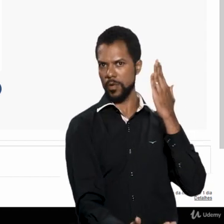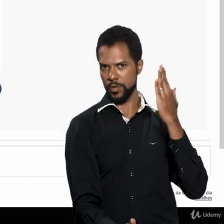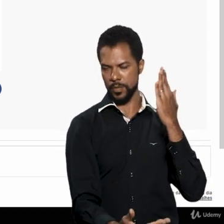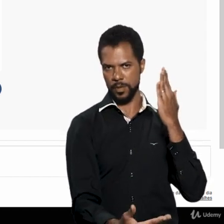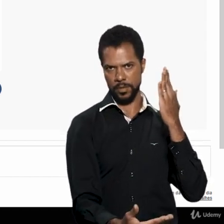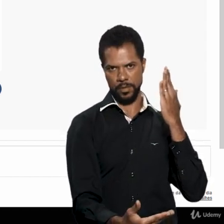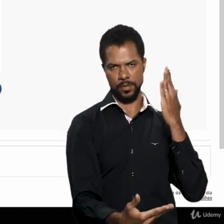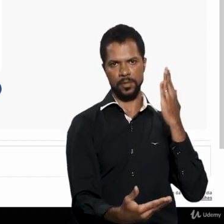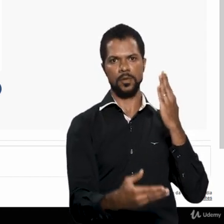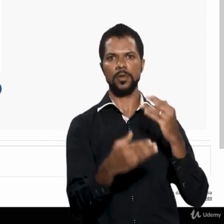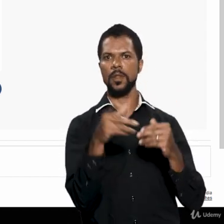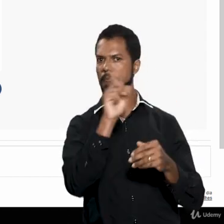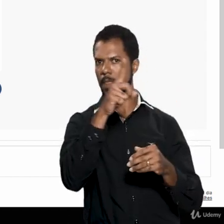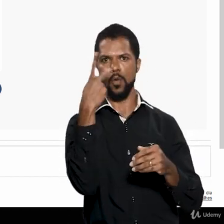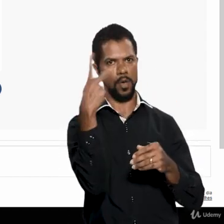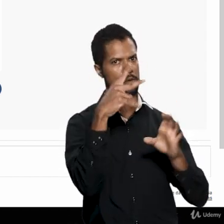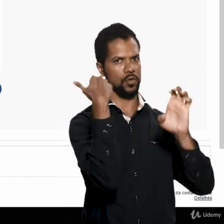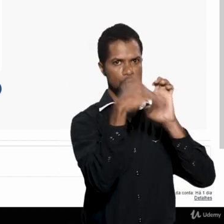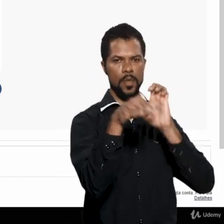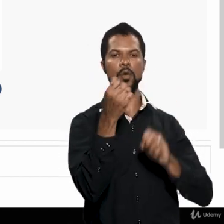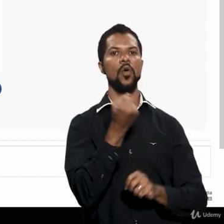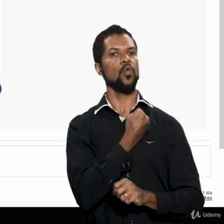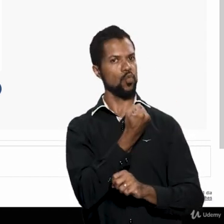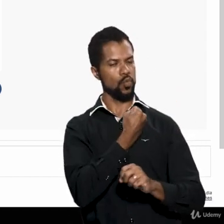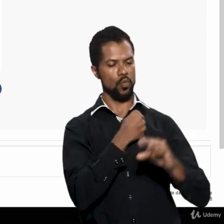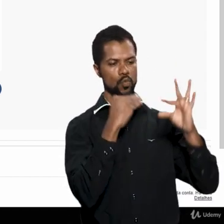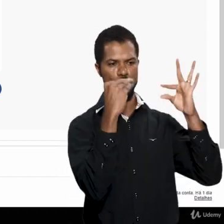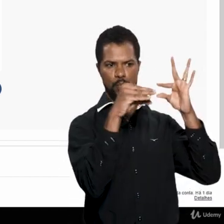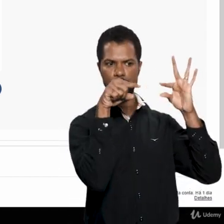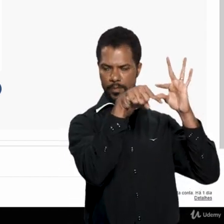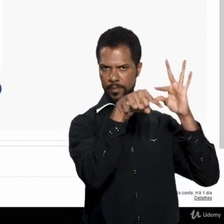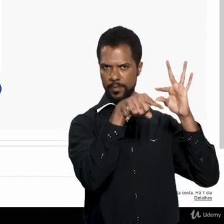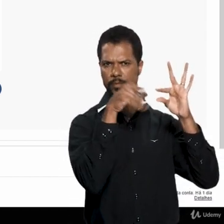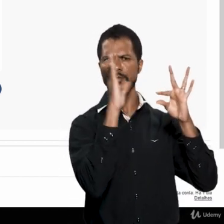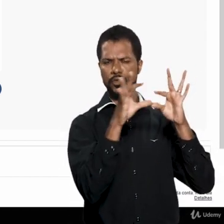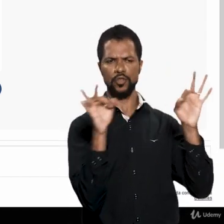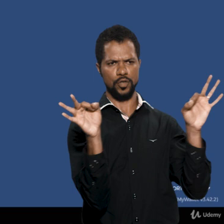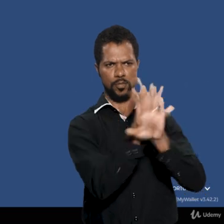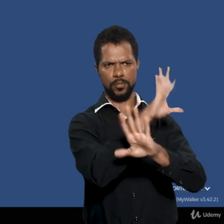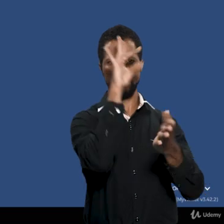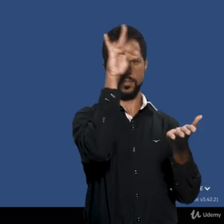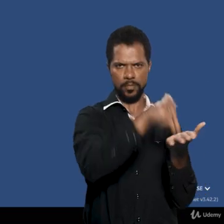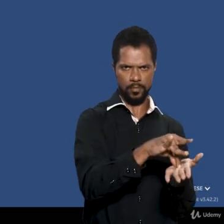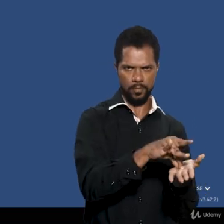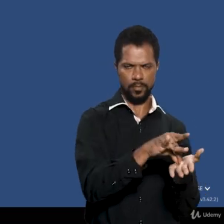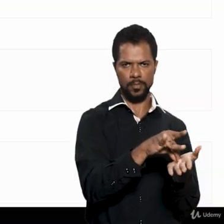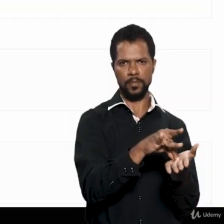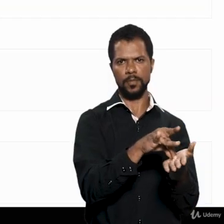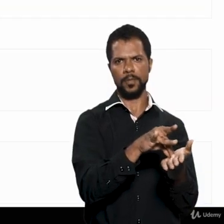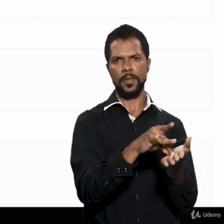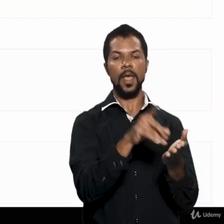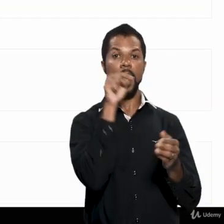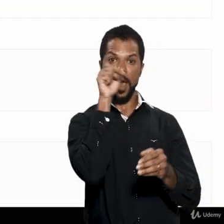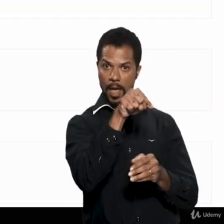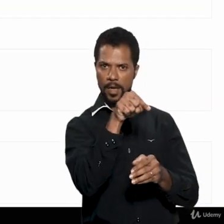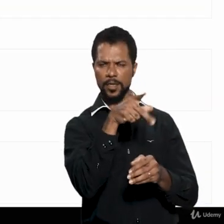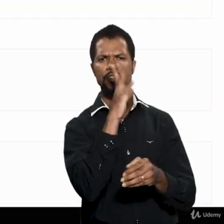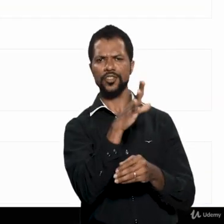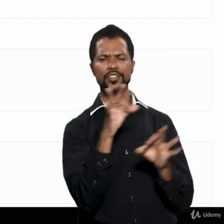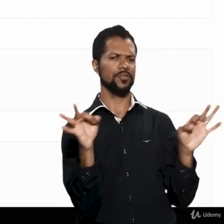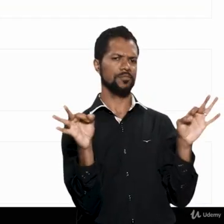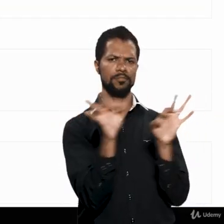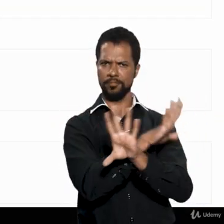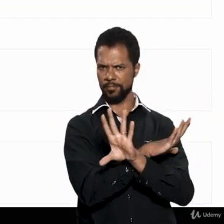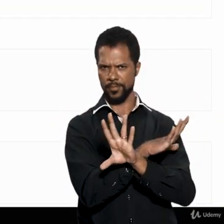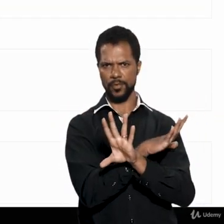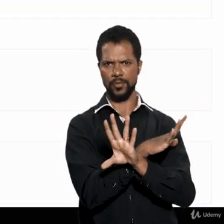cannot lose it. Okay, your transactions will be based on your wallet. So when you update it,